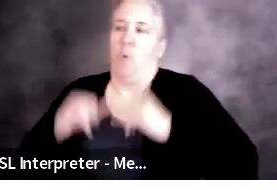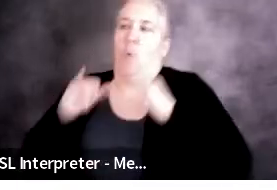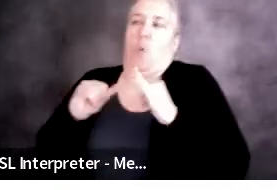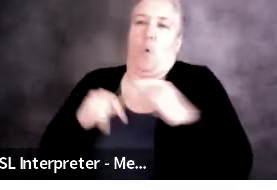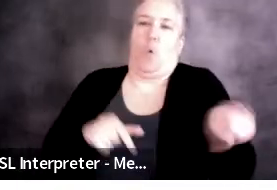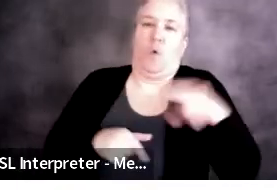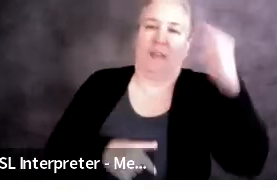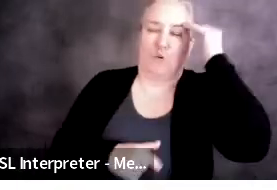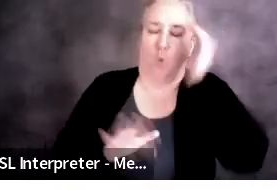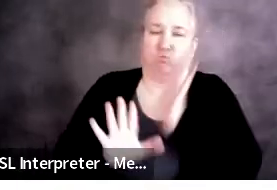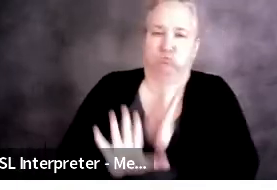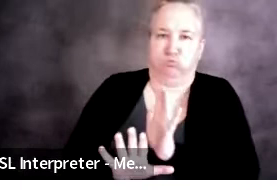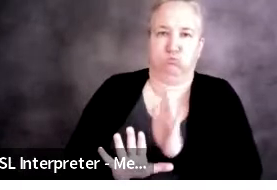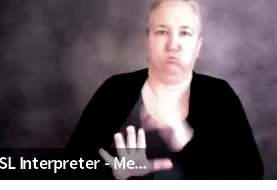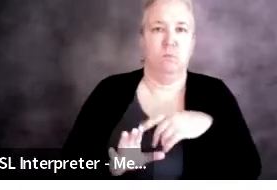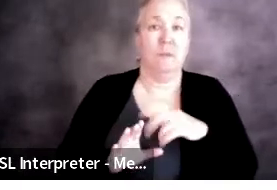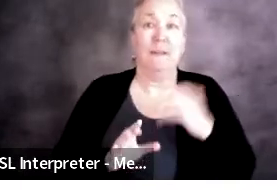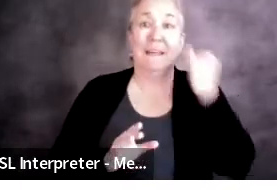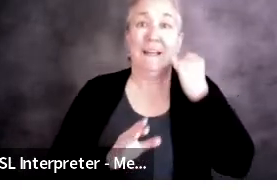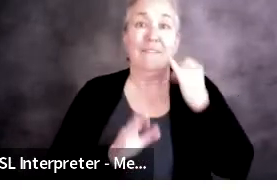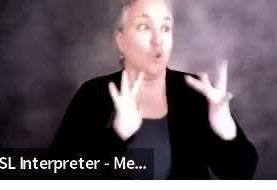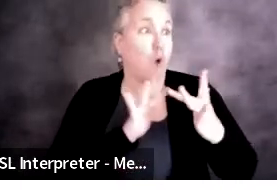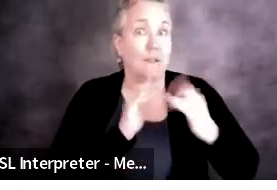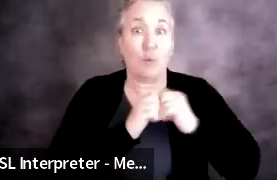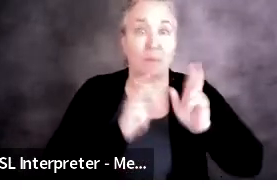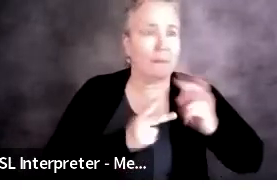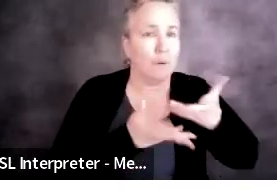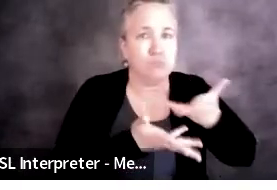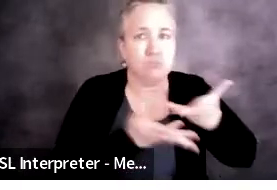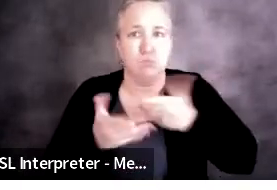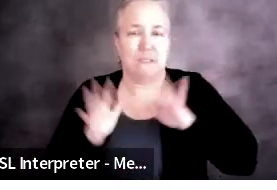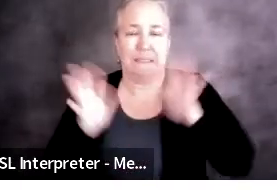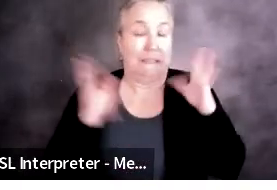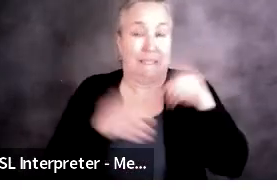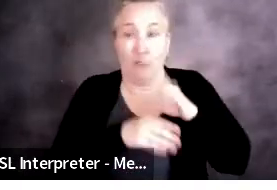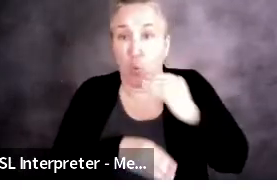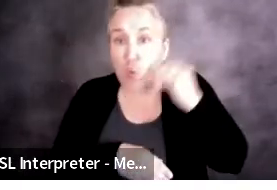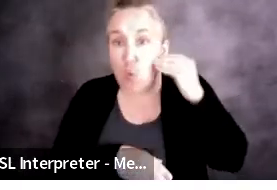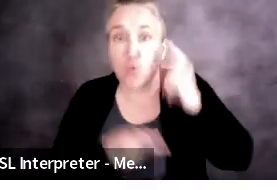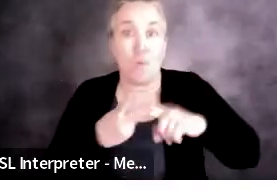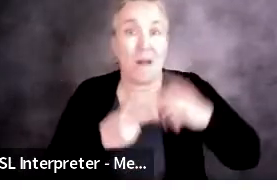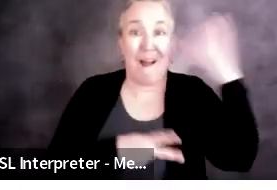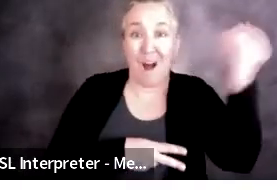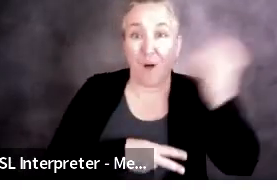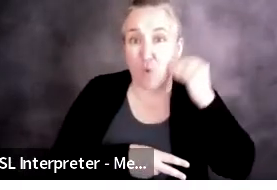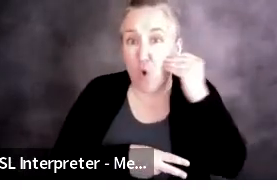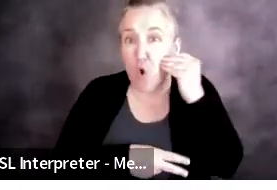the ones you come in frequent contact to, even if it's in your household or outside.